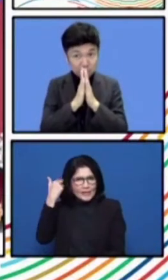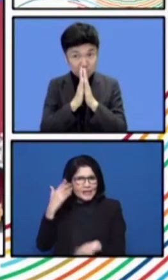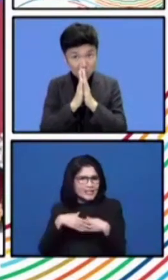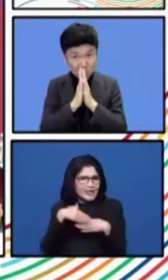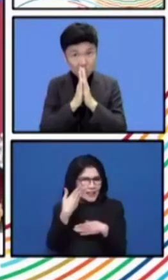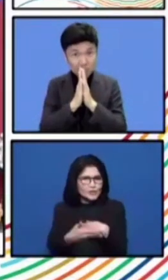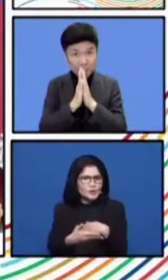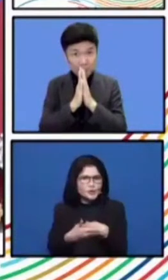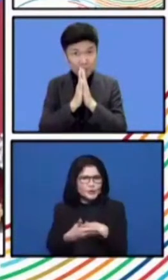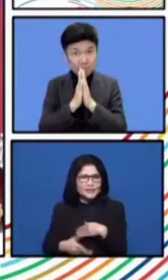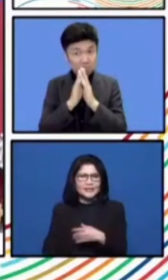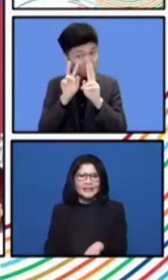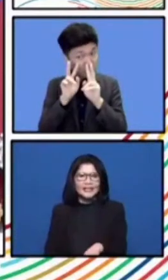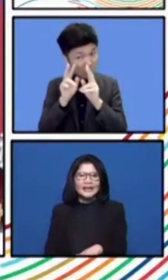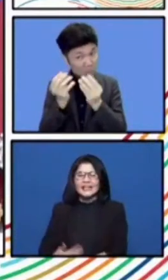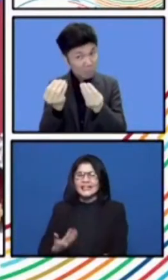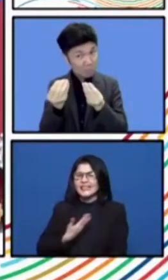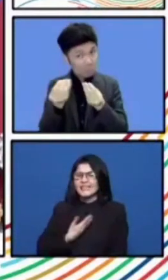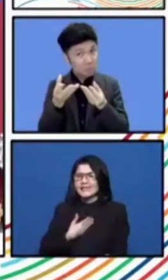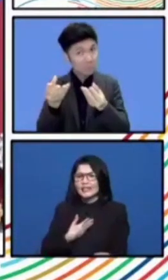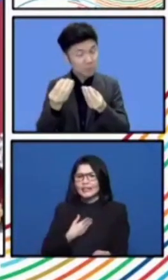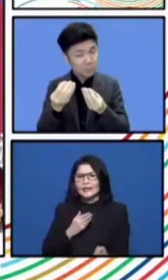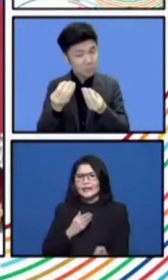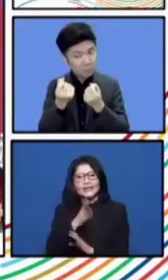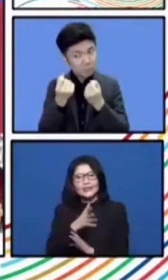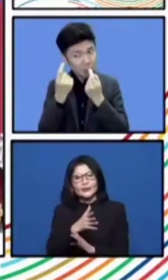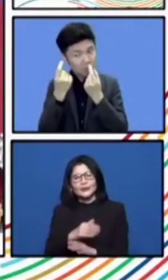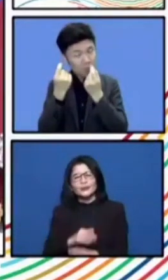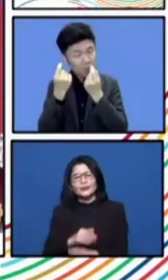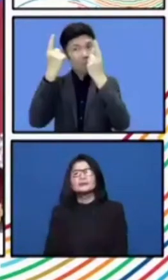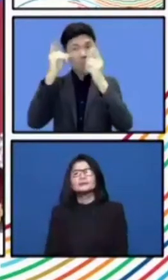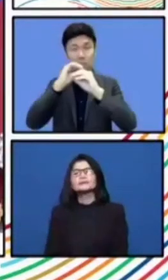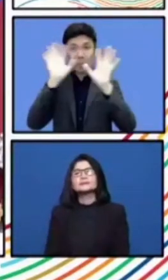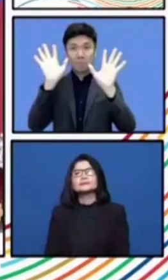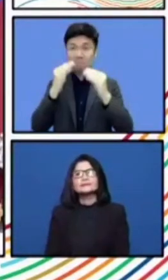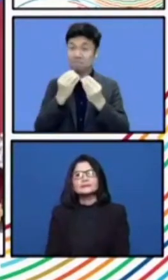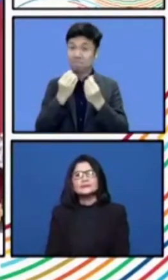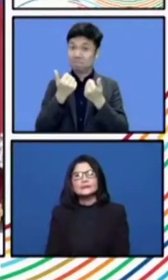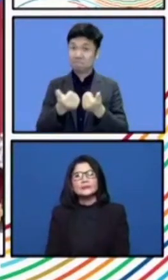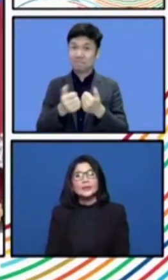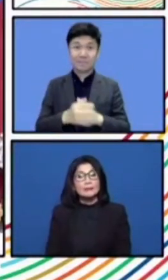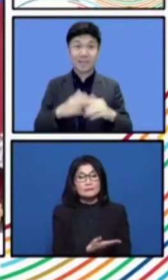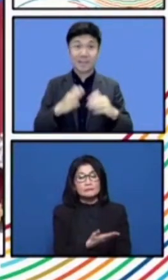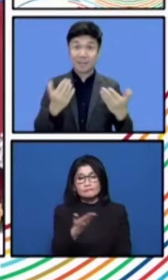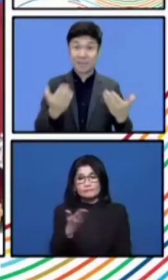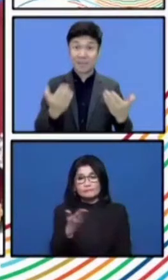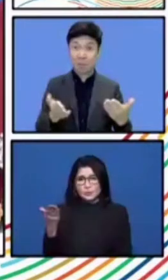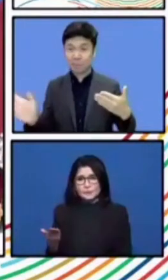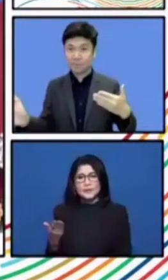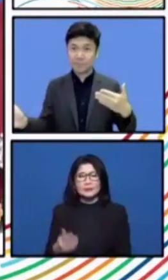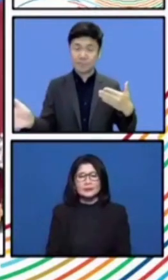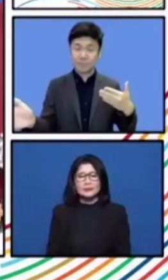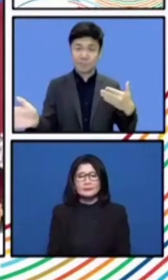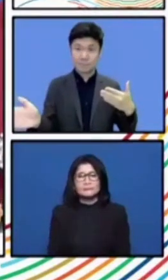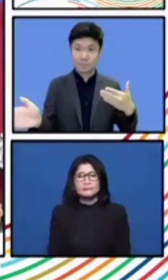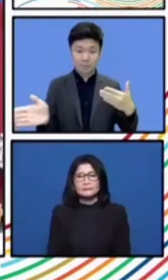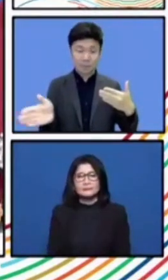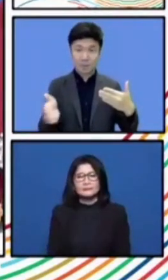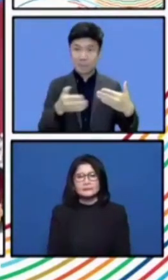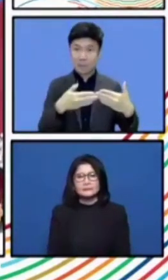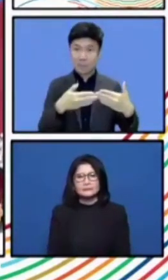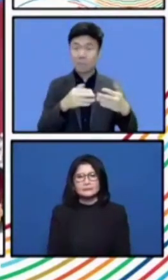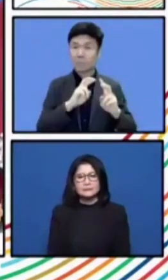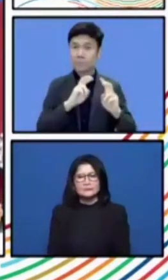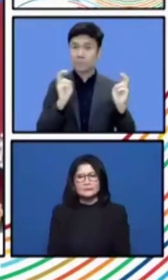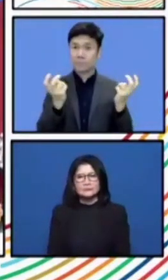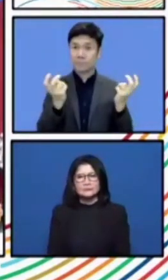those as well so excellencies ladies and gentlemen we have reached the end of our Roundtable discussion uh